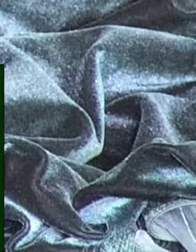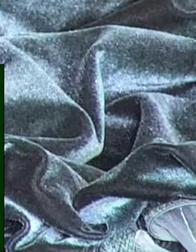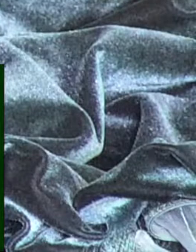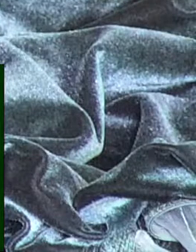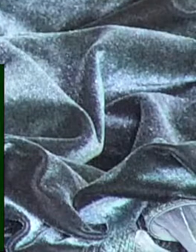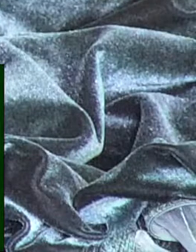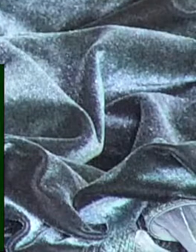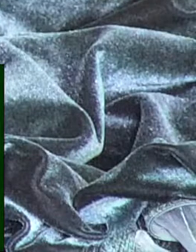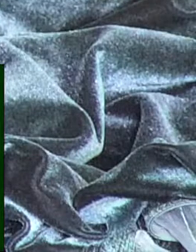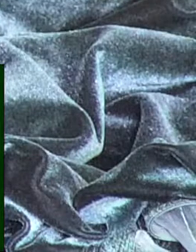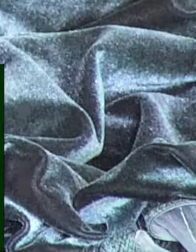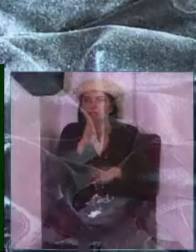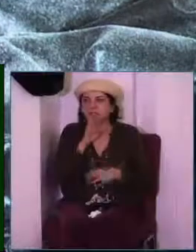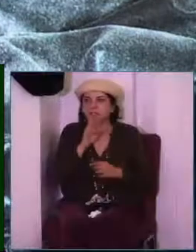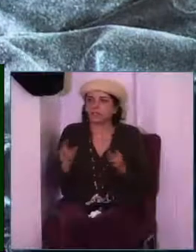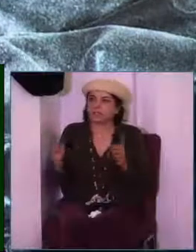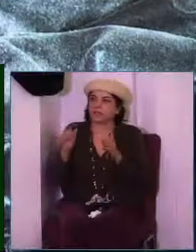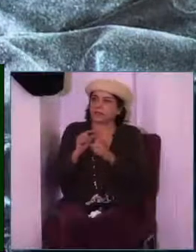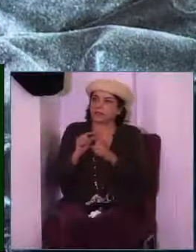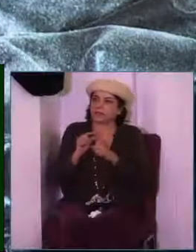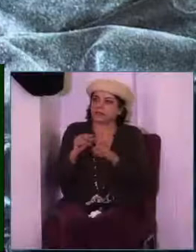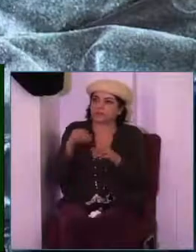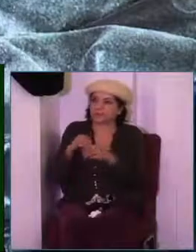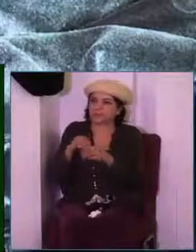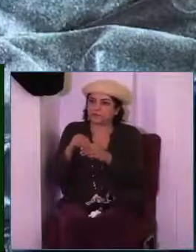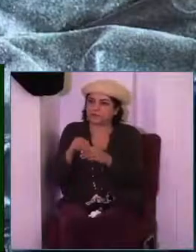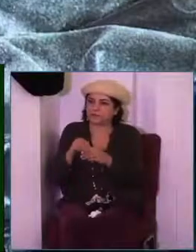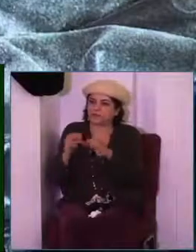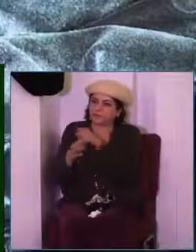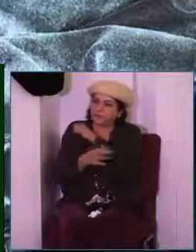foreign lands, and all will